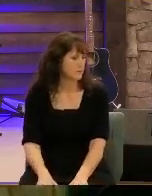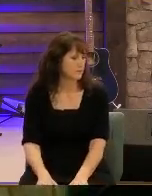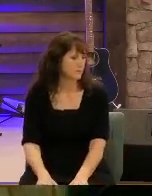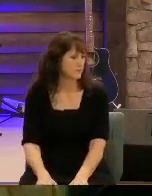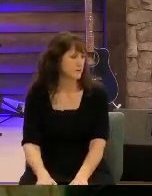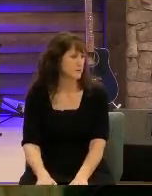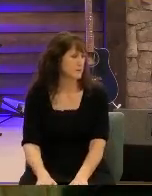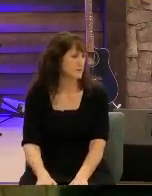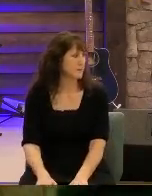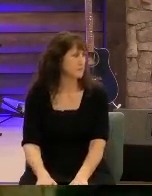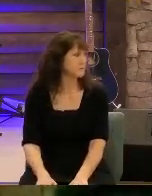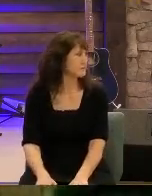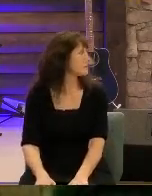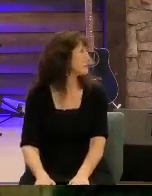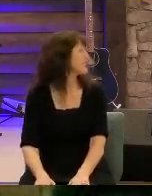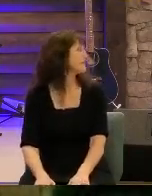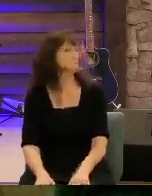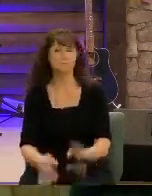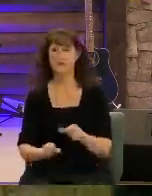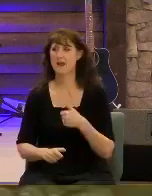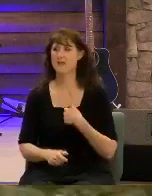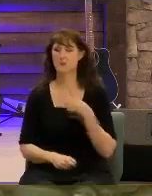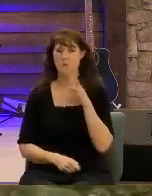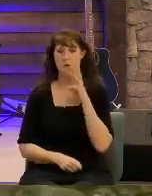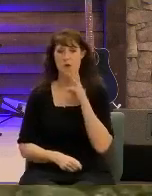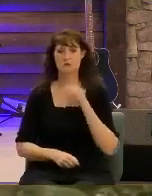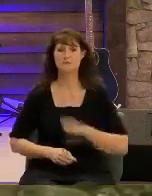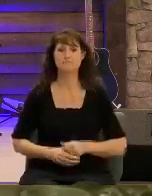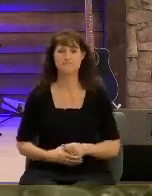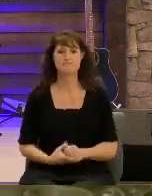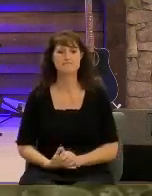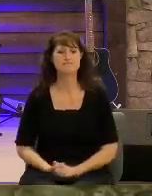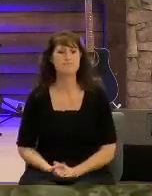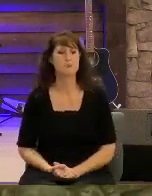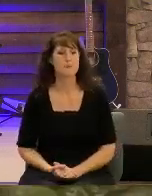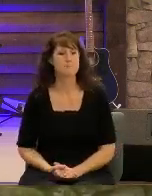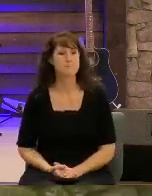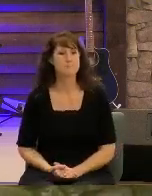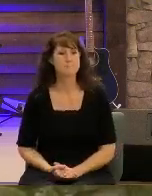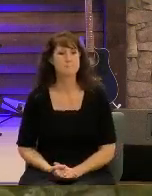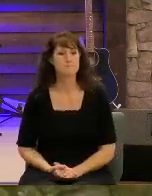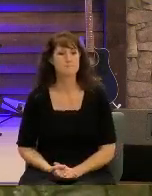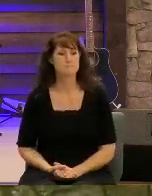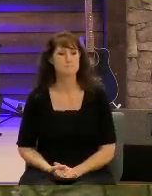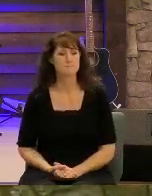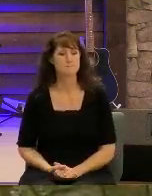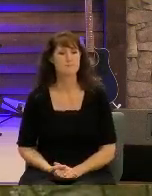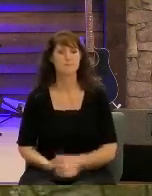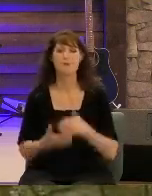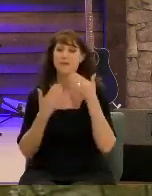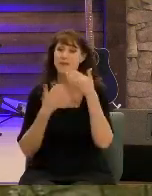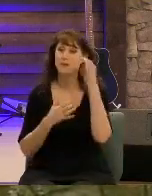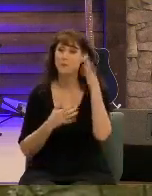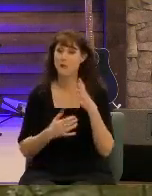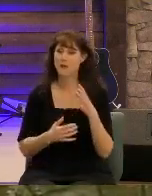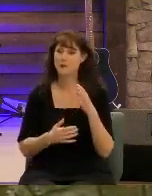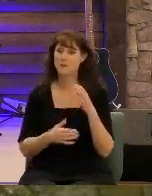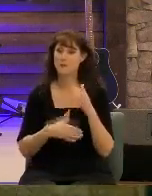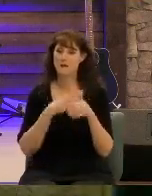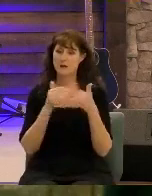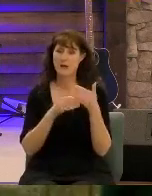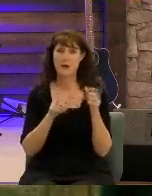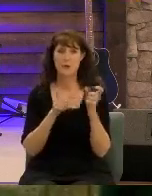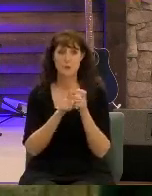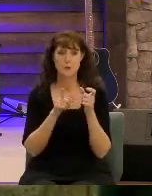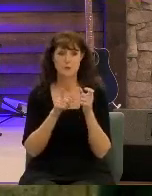Pearl, would you grab me some water out of the side there? Thank you. Thank you, Pastor. Kind words. And